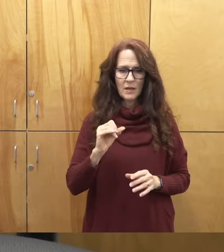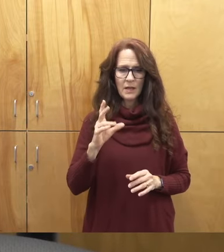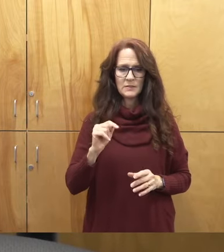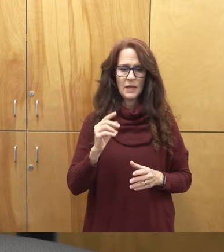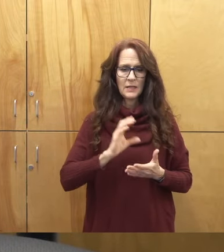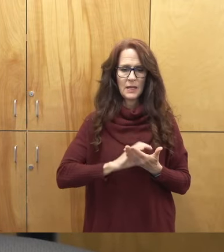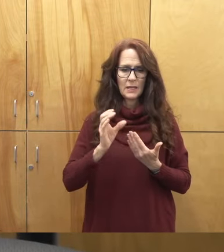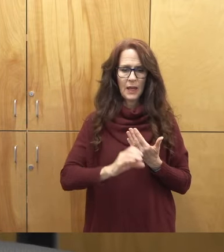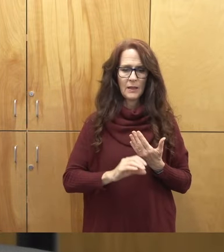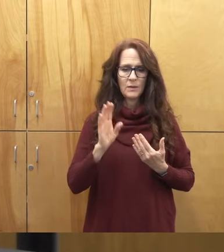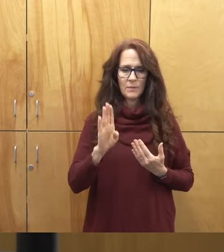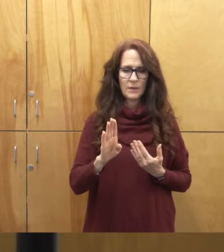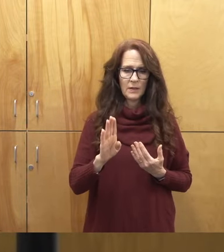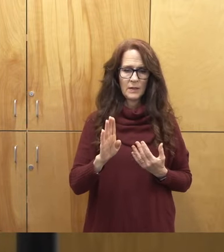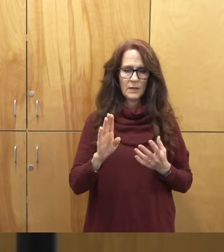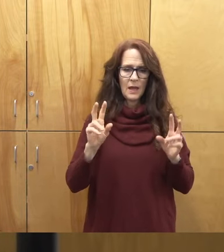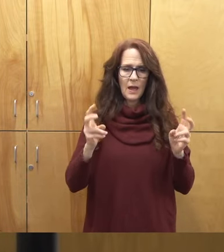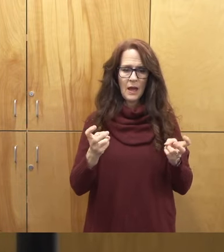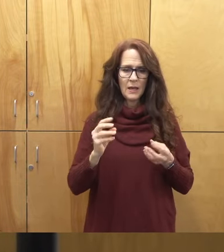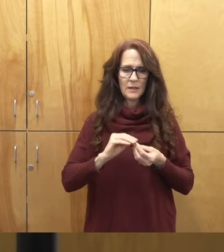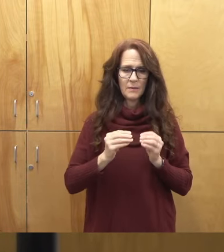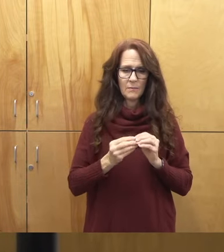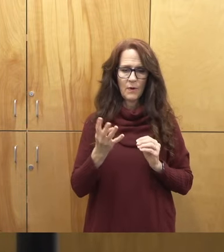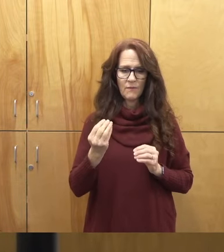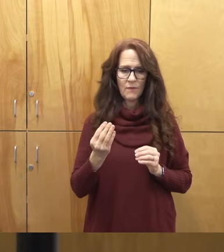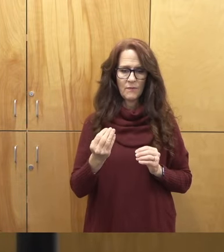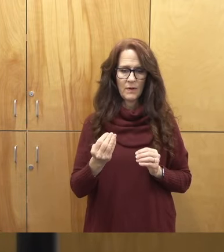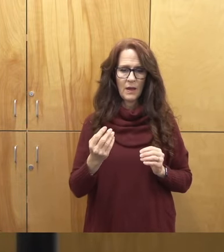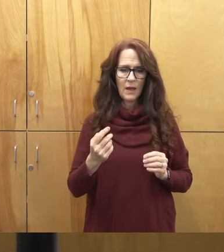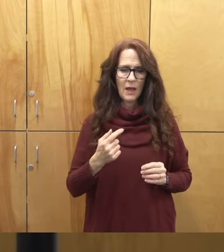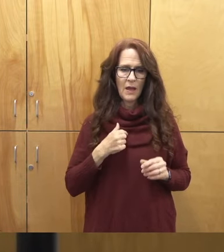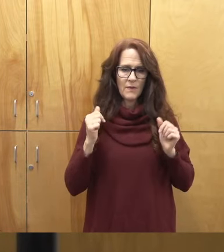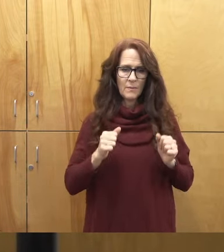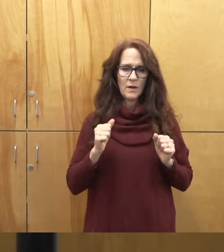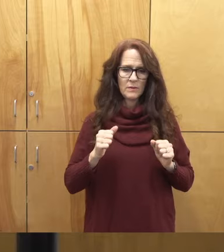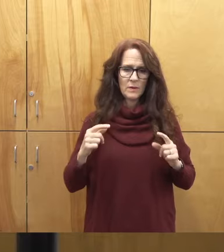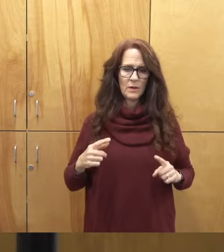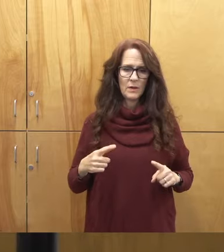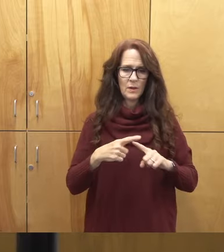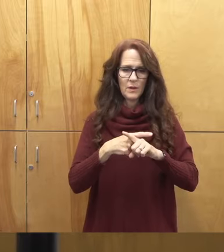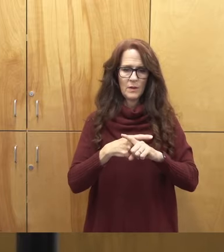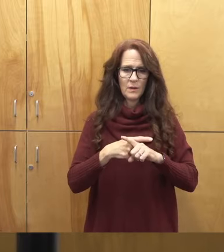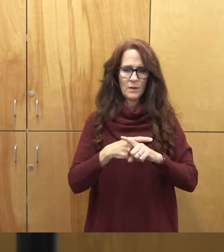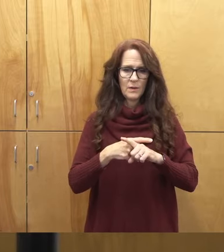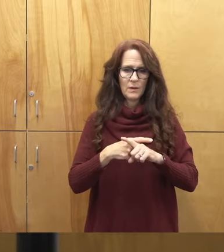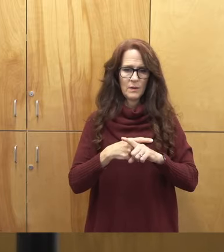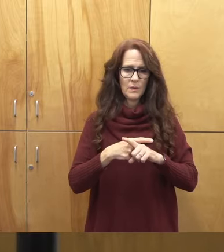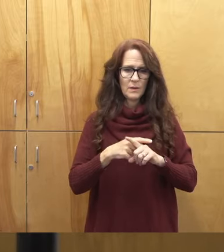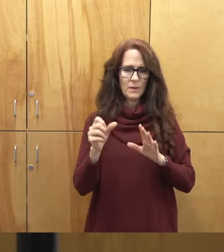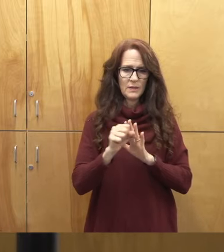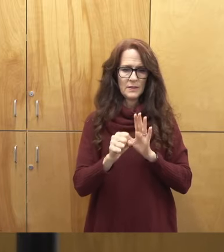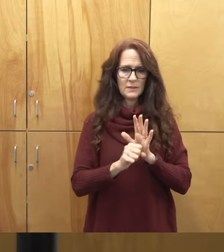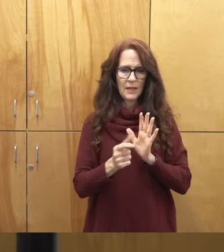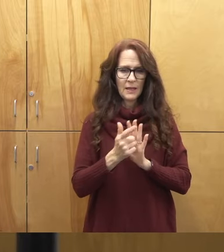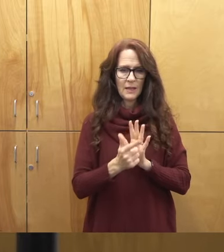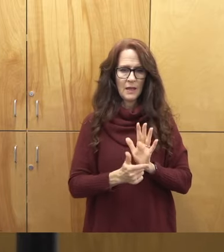B, item 14, as I have a potential conflict of interest under the state law.